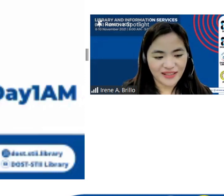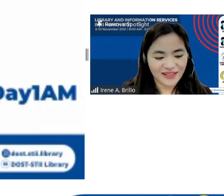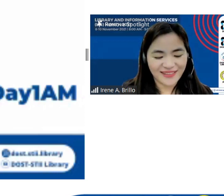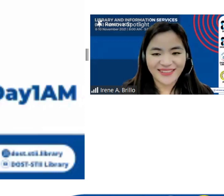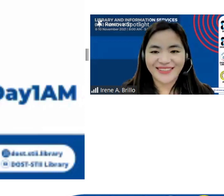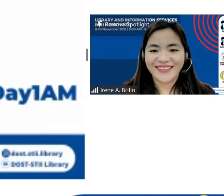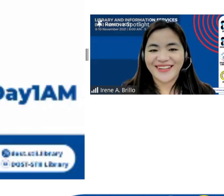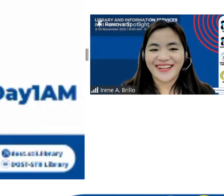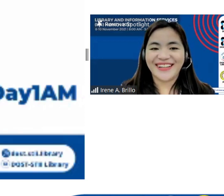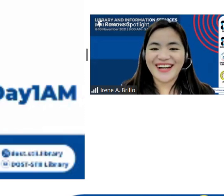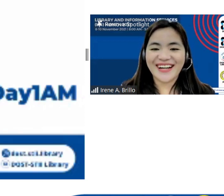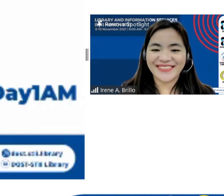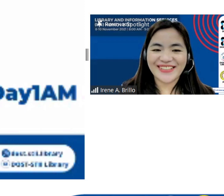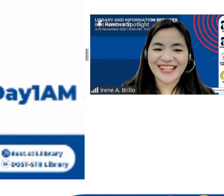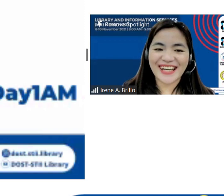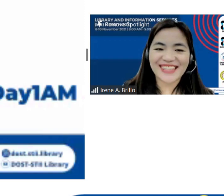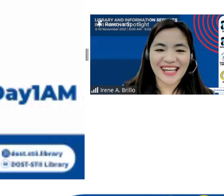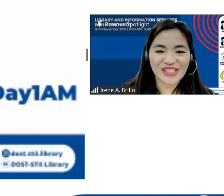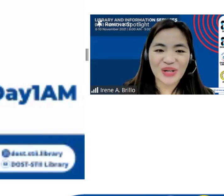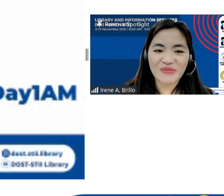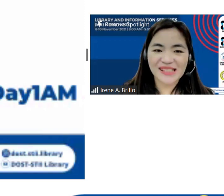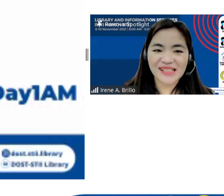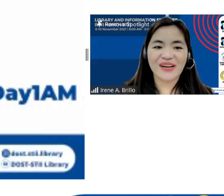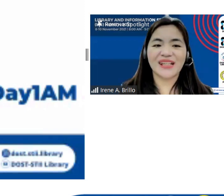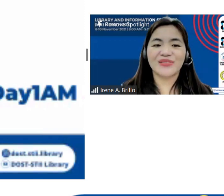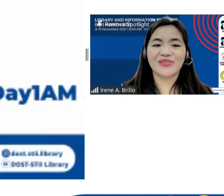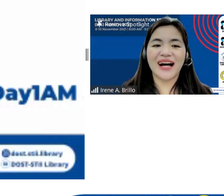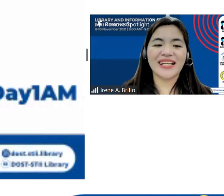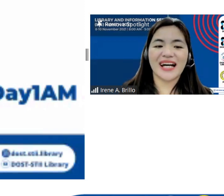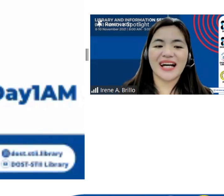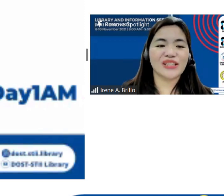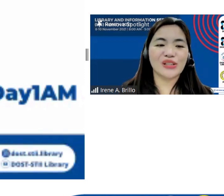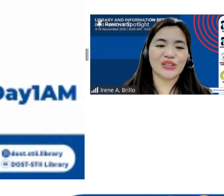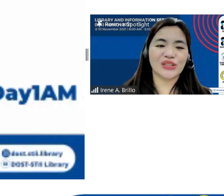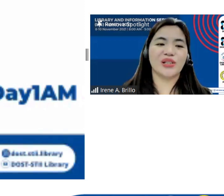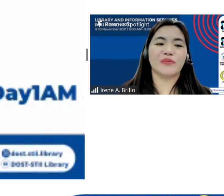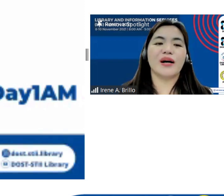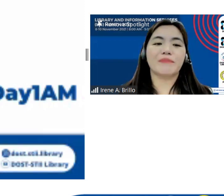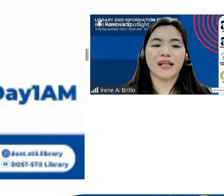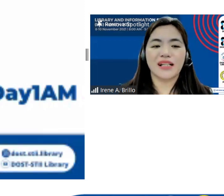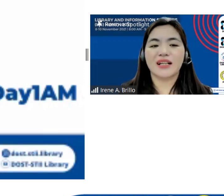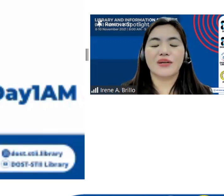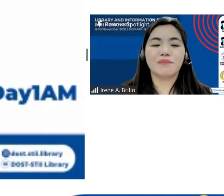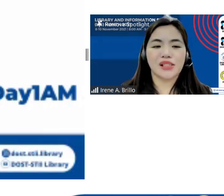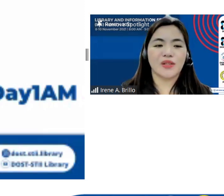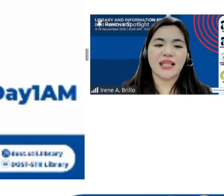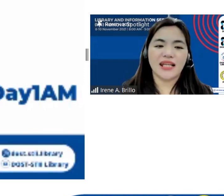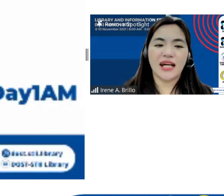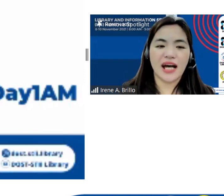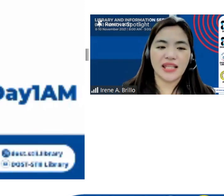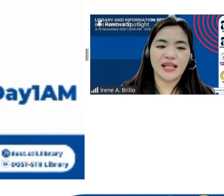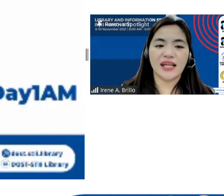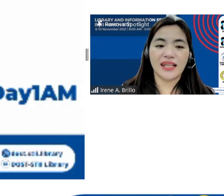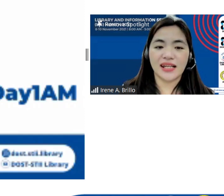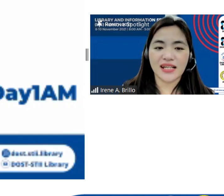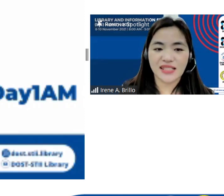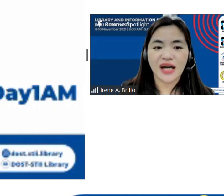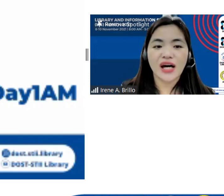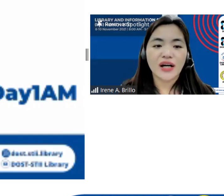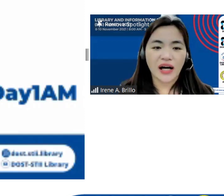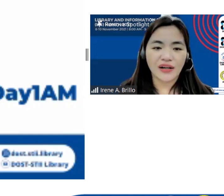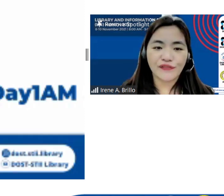Okay. Ayan, once again, thank you so much everyone. At tuloy-tuloy po ang pag-accomplish po natin ng ating